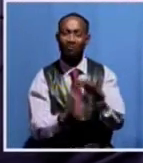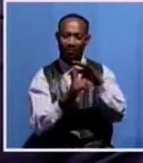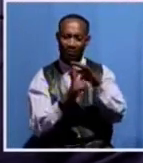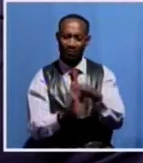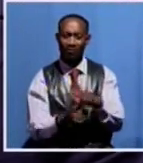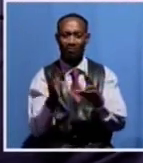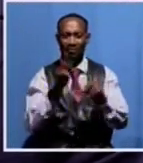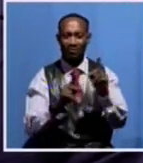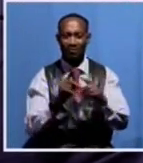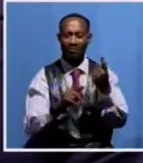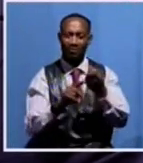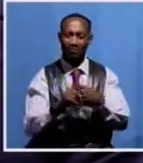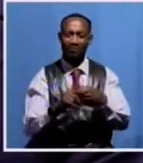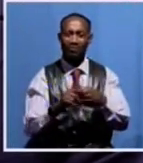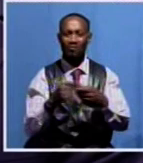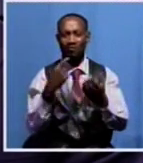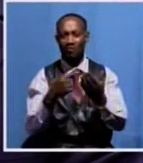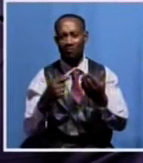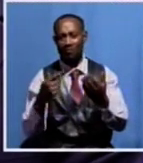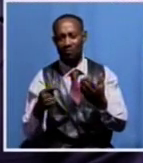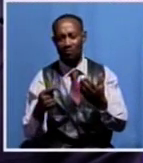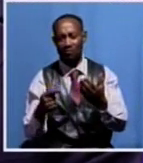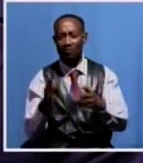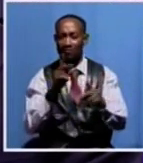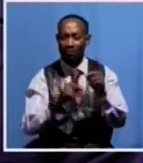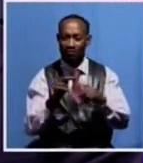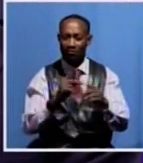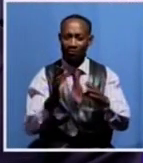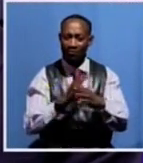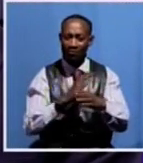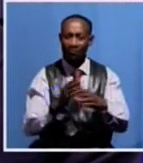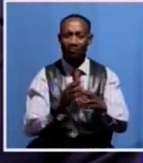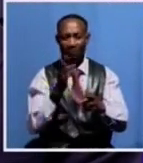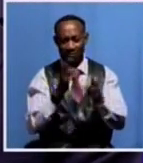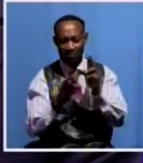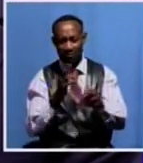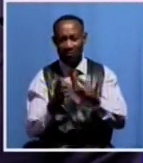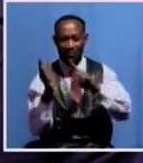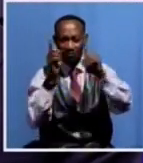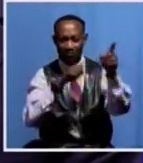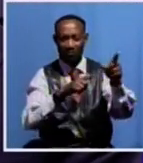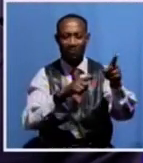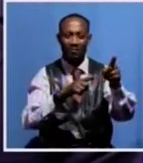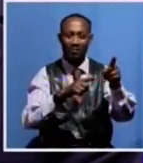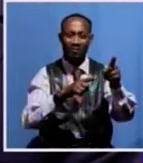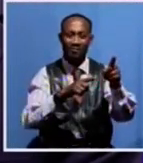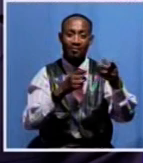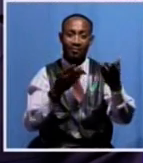happens, the business people, being rational human beings that they are, will respond by